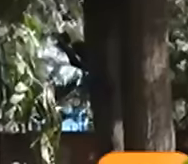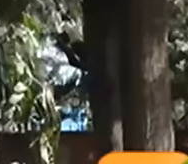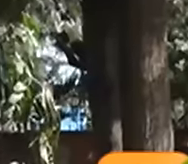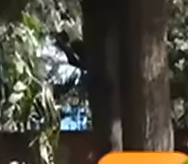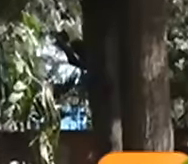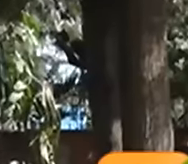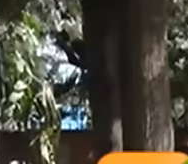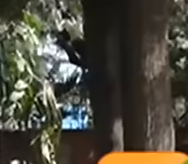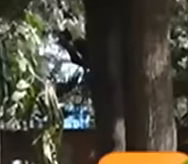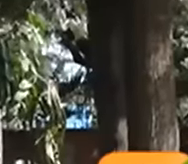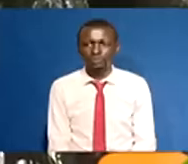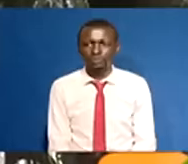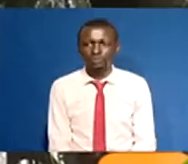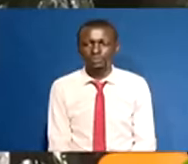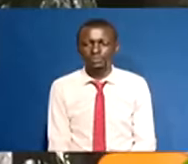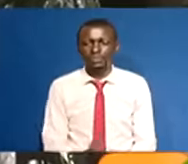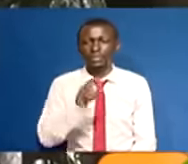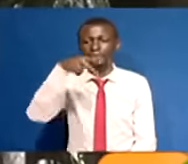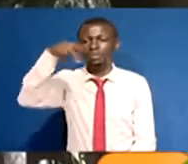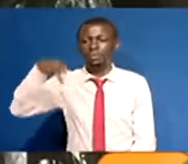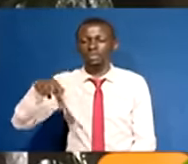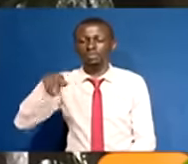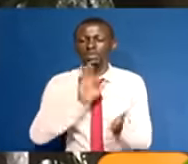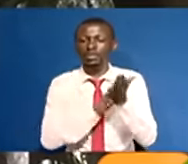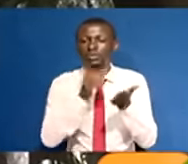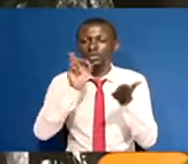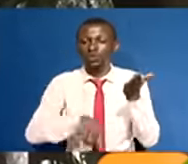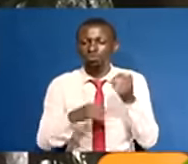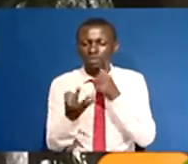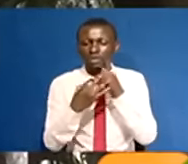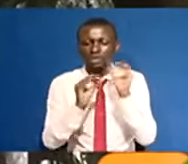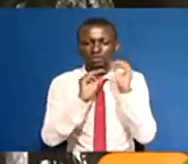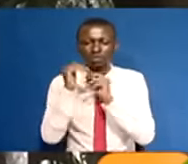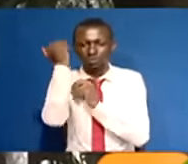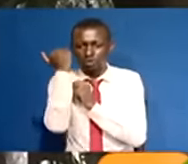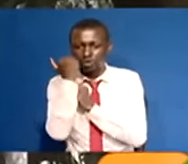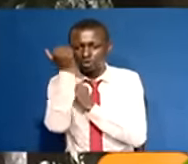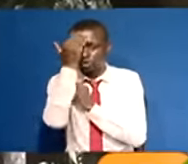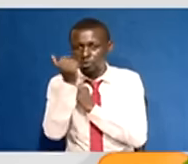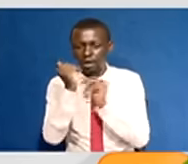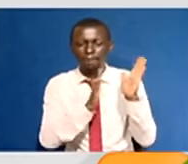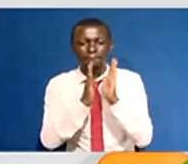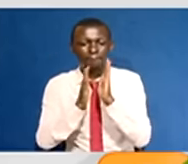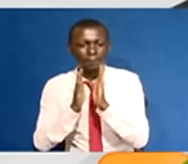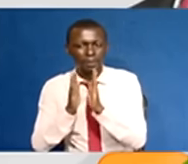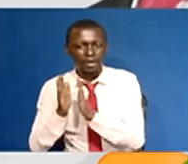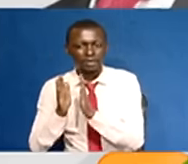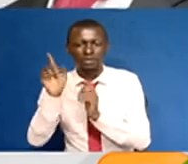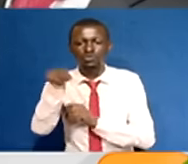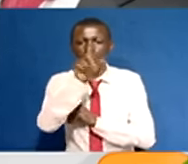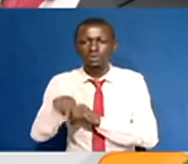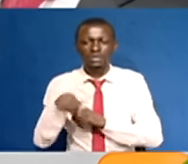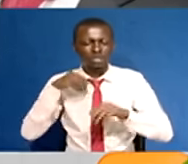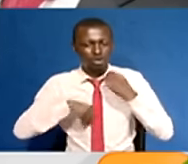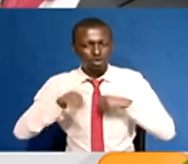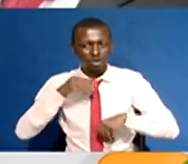Karanja. The DPP has recommended that the eight be charged with a conspiracy to commit an offence of